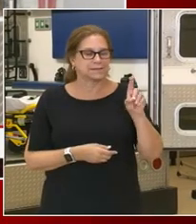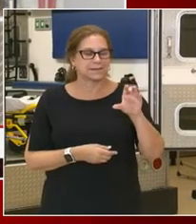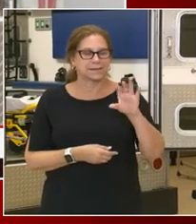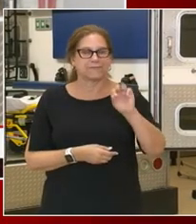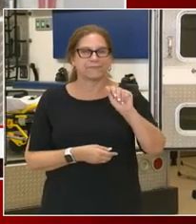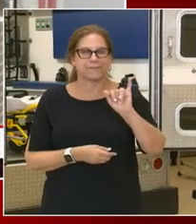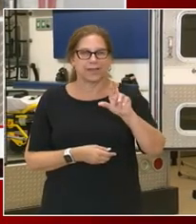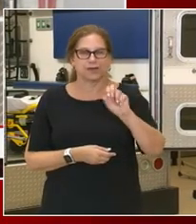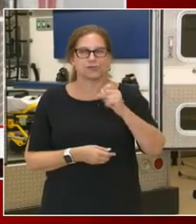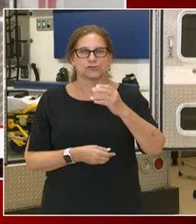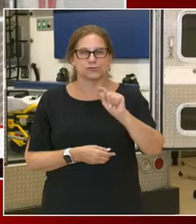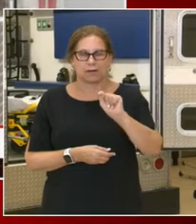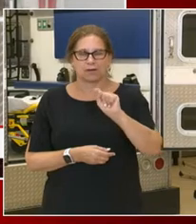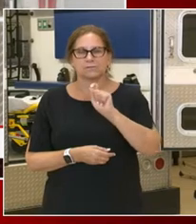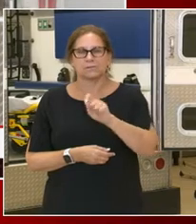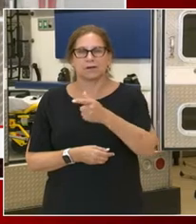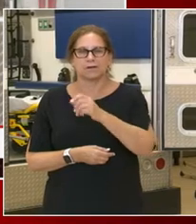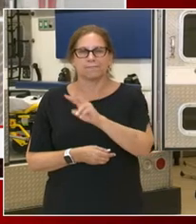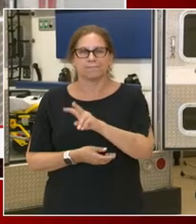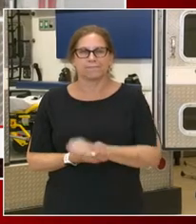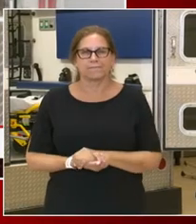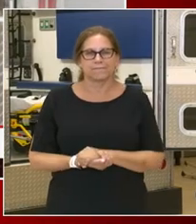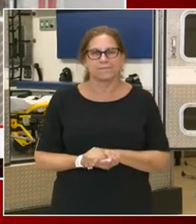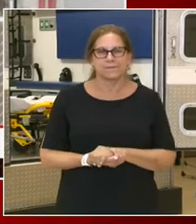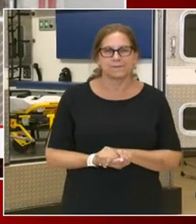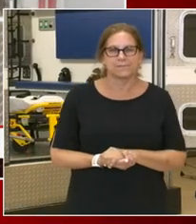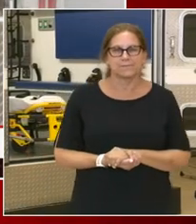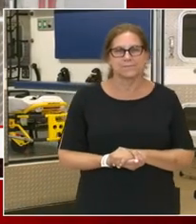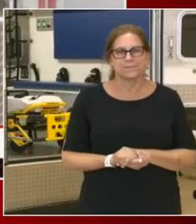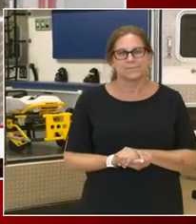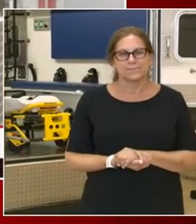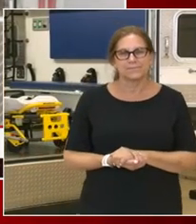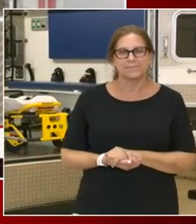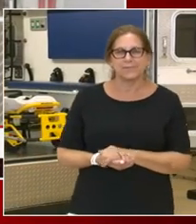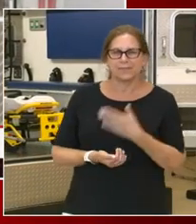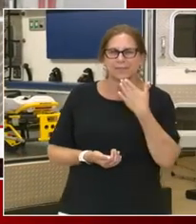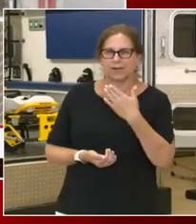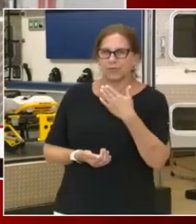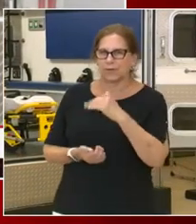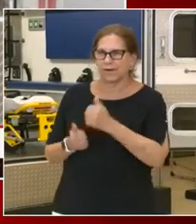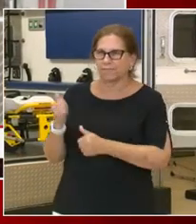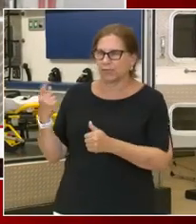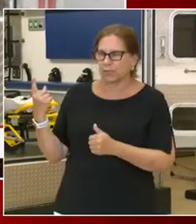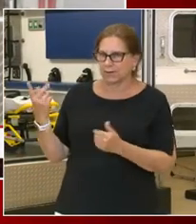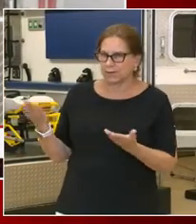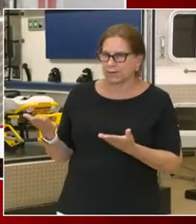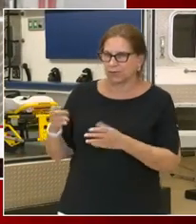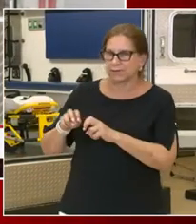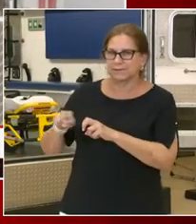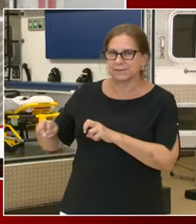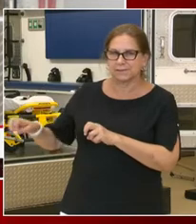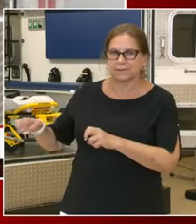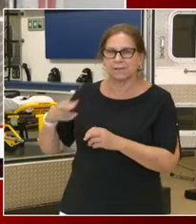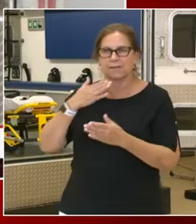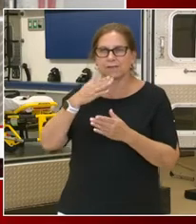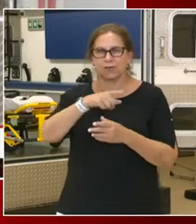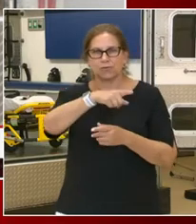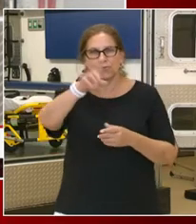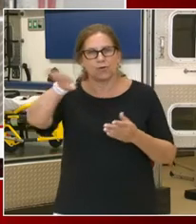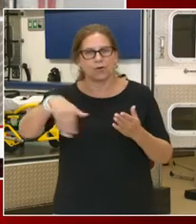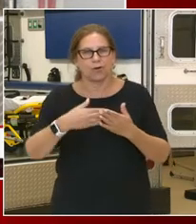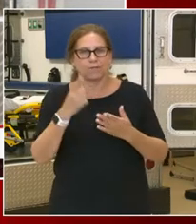gets their vaccinations. So thank you again to Deputy Mayor Kine, our esteemed panelists. Thank you all for joining us for this